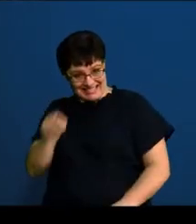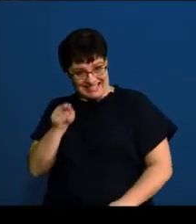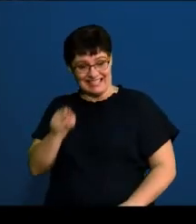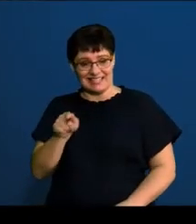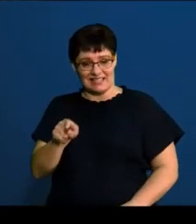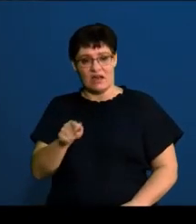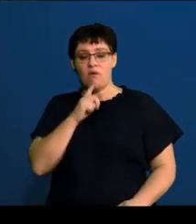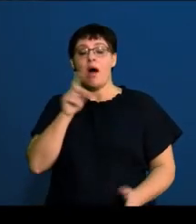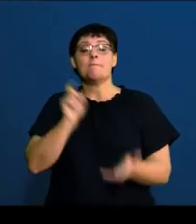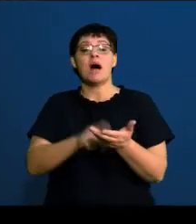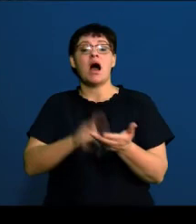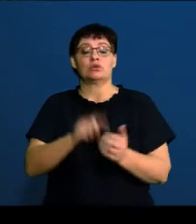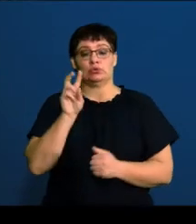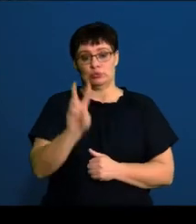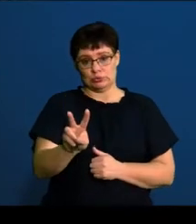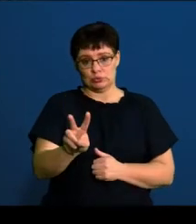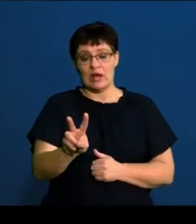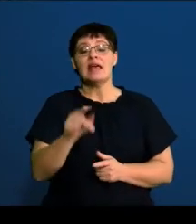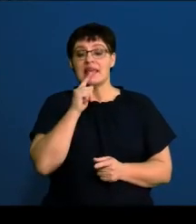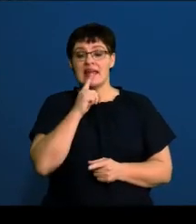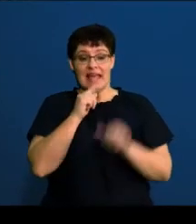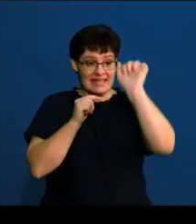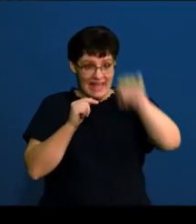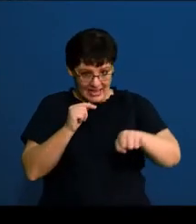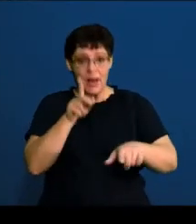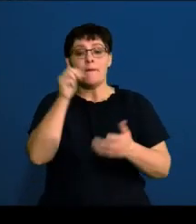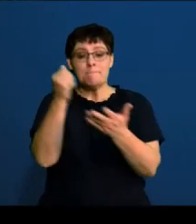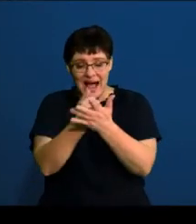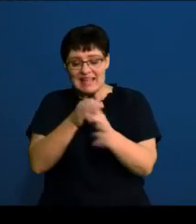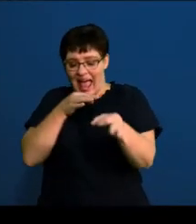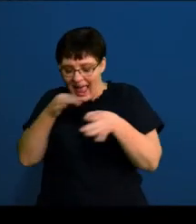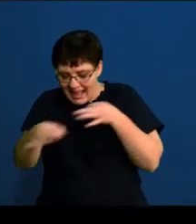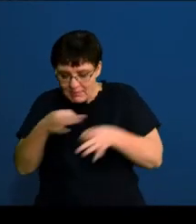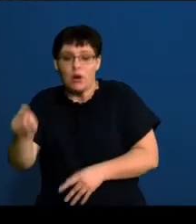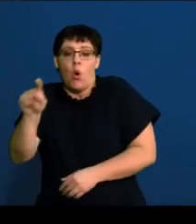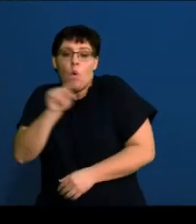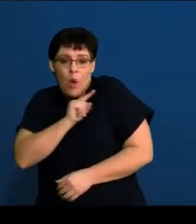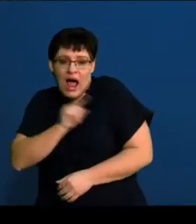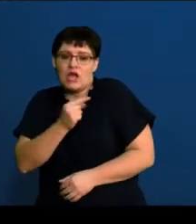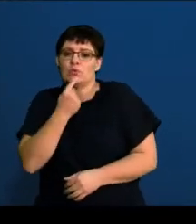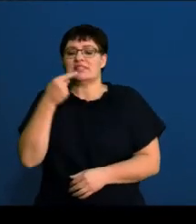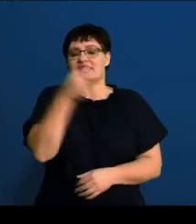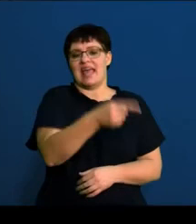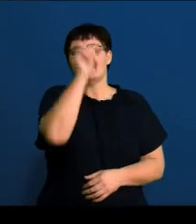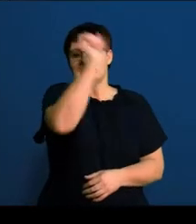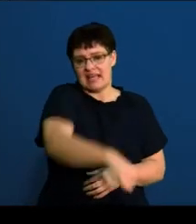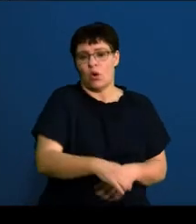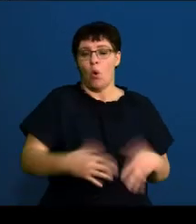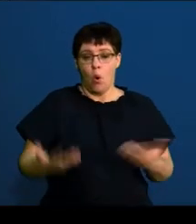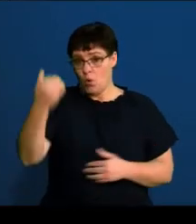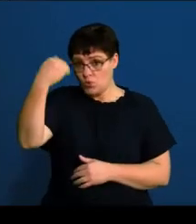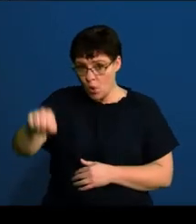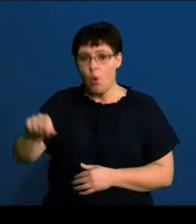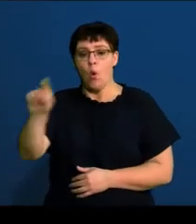2 marks. And it says substantiate your answer, which means that we must also give you information from the